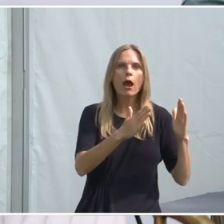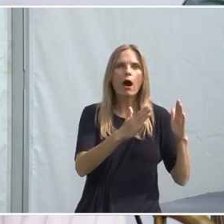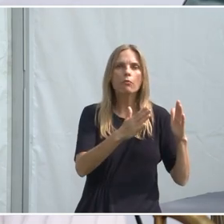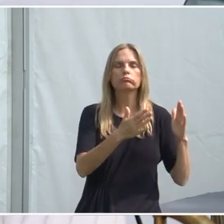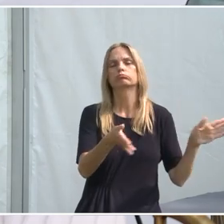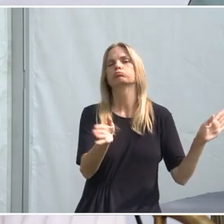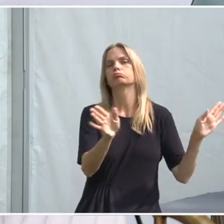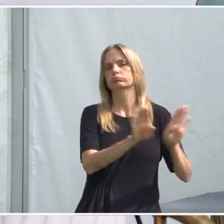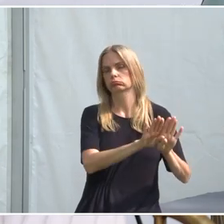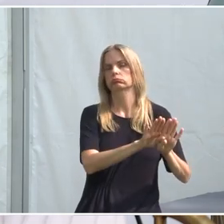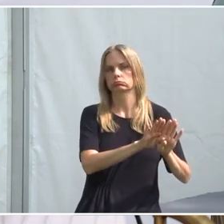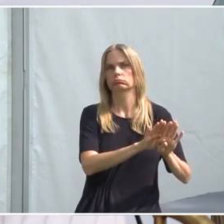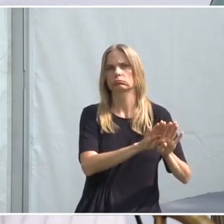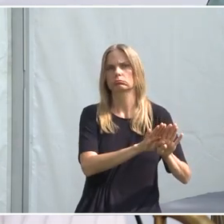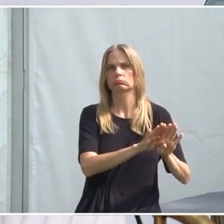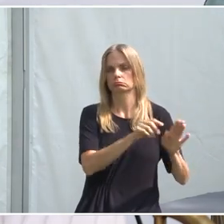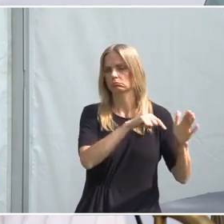off. No adults allowed.